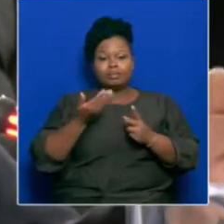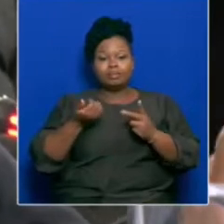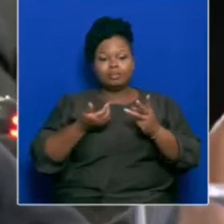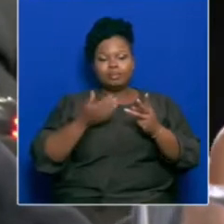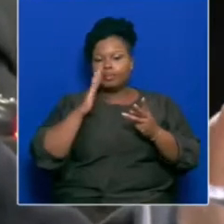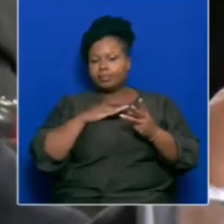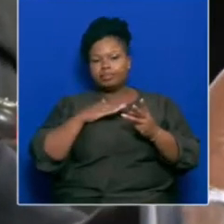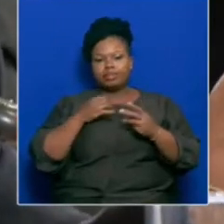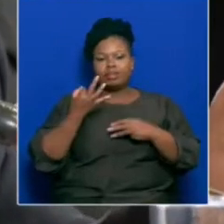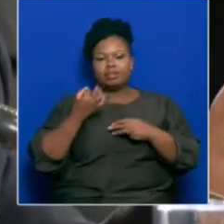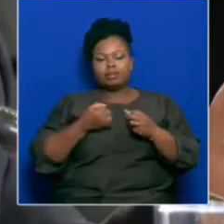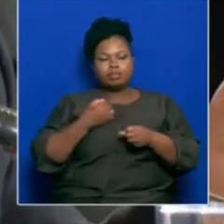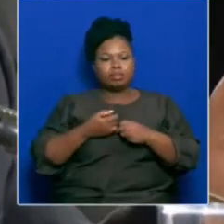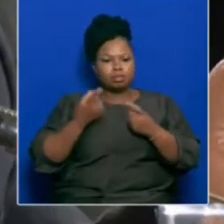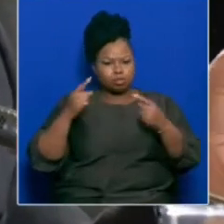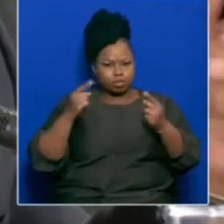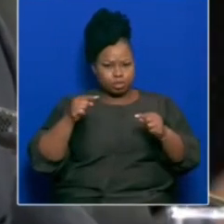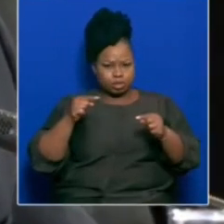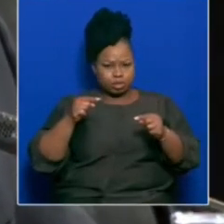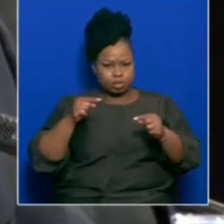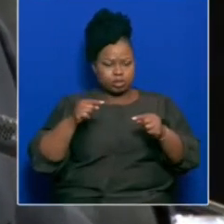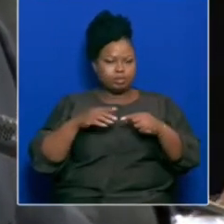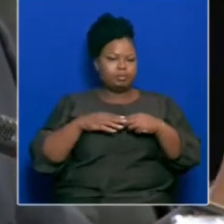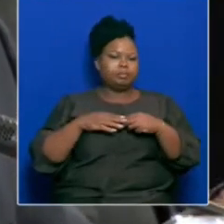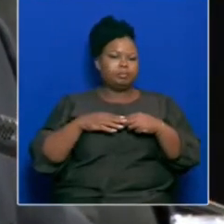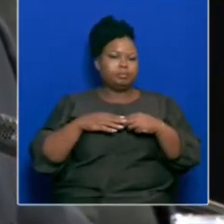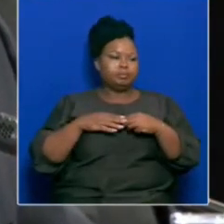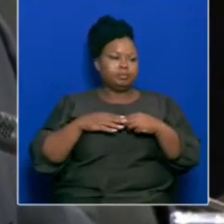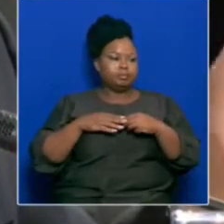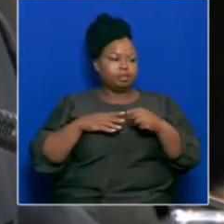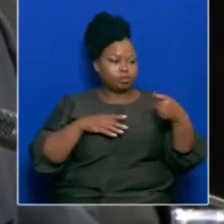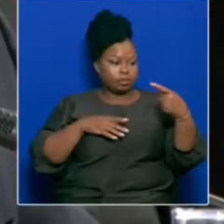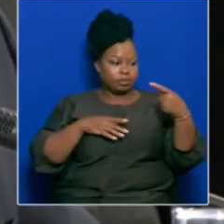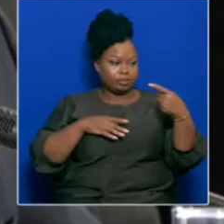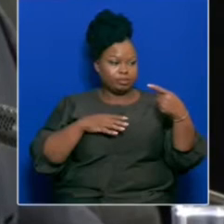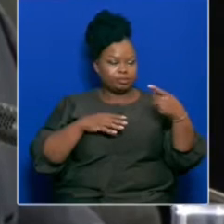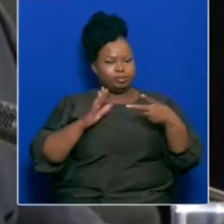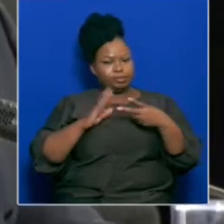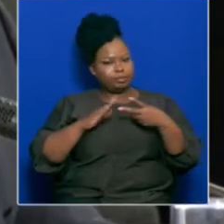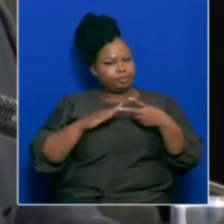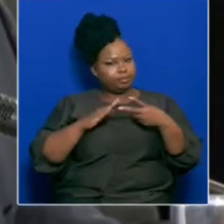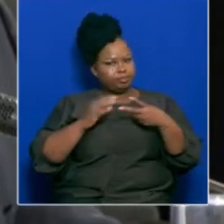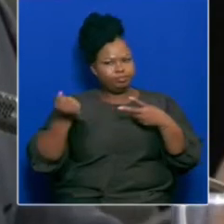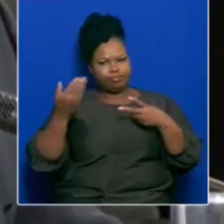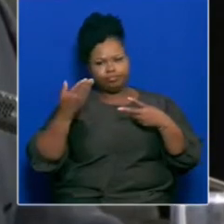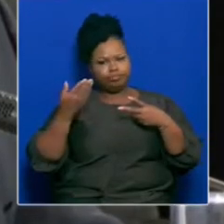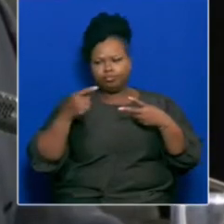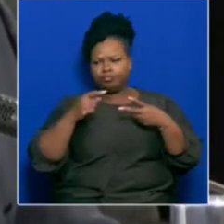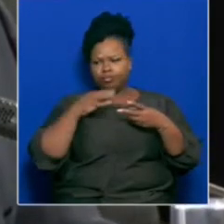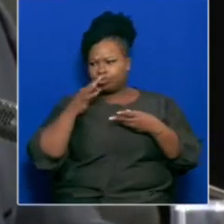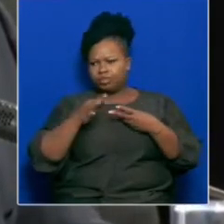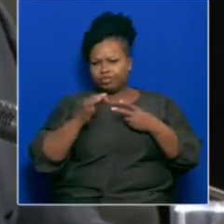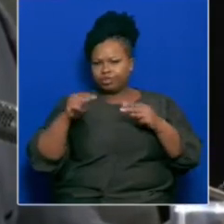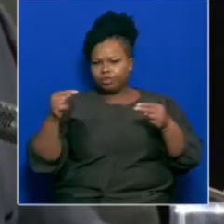audited financials. And then that's 1. 2, this bidder should not have been should not